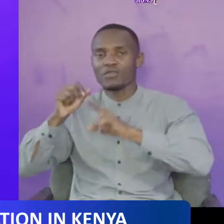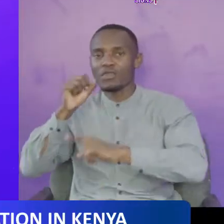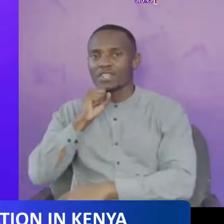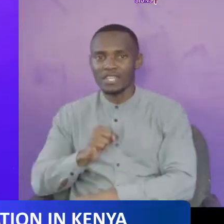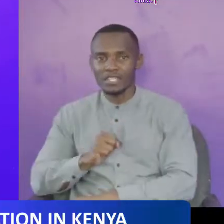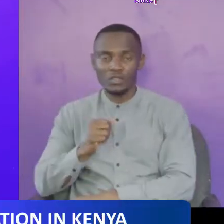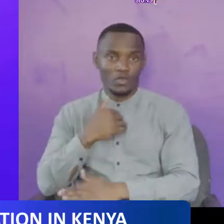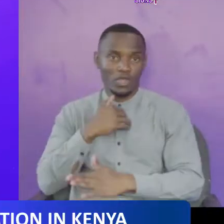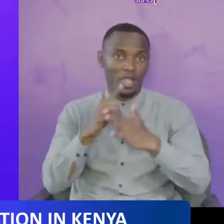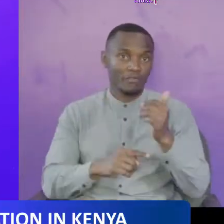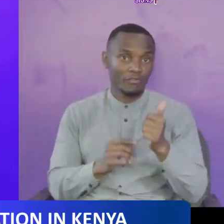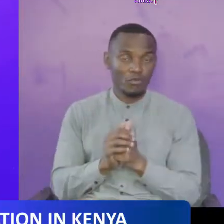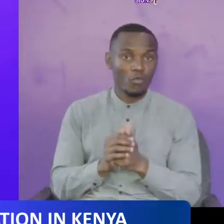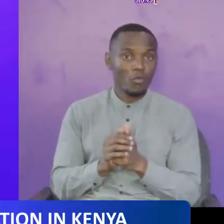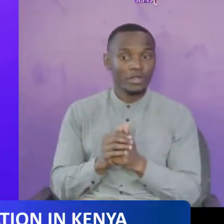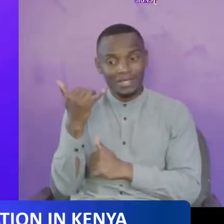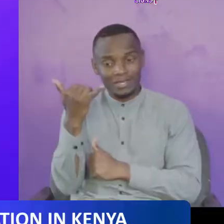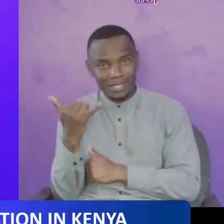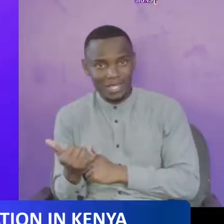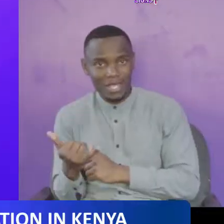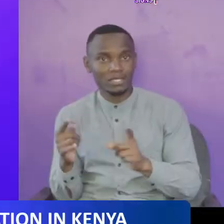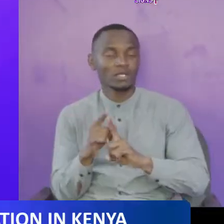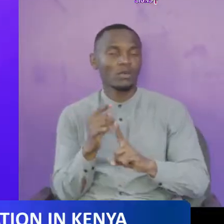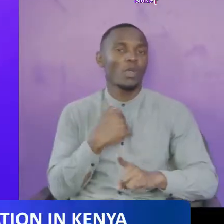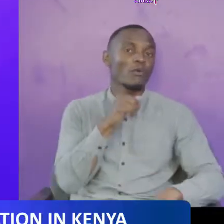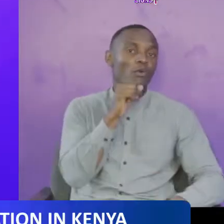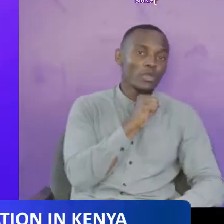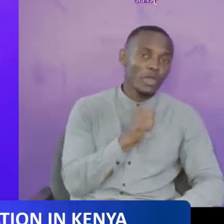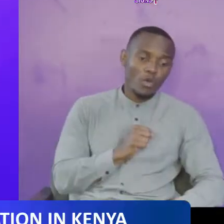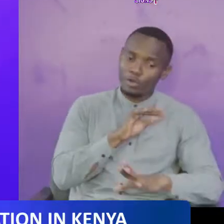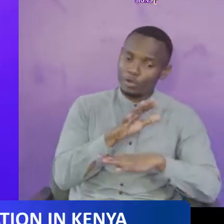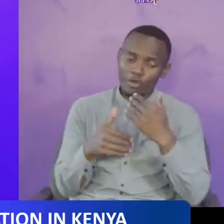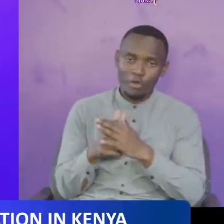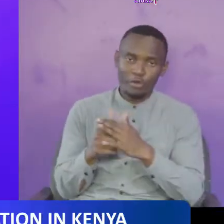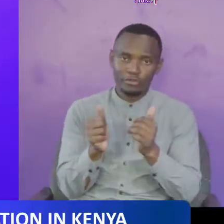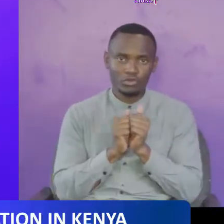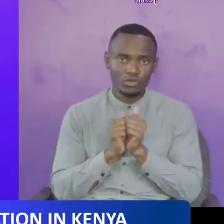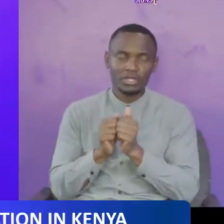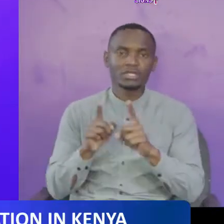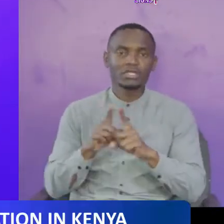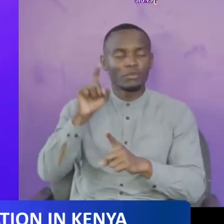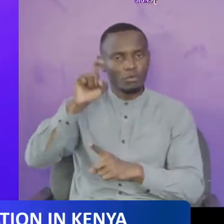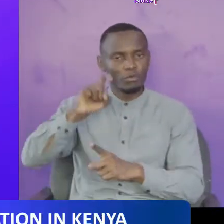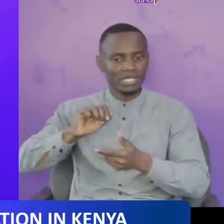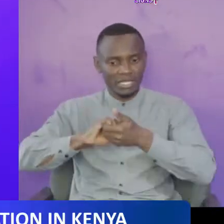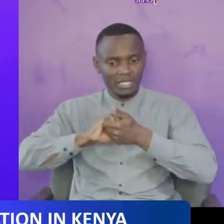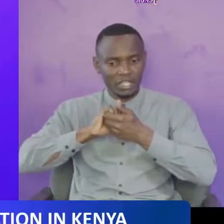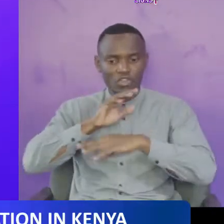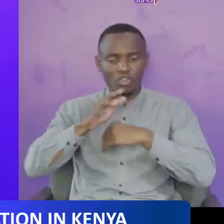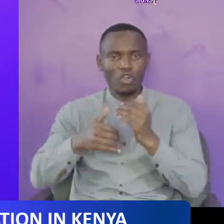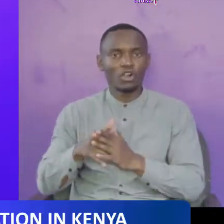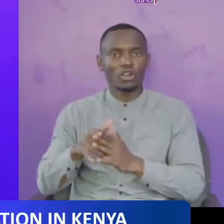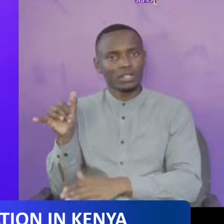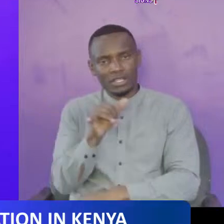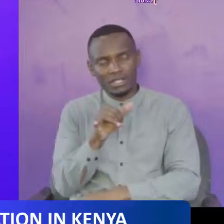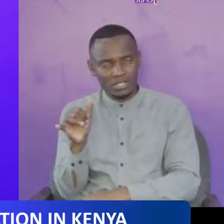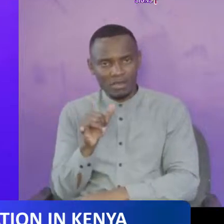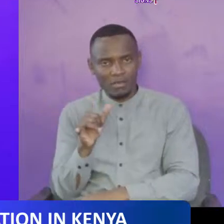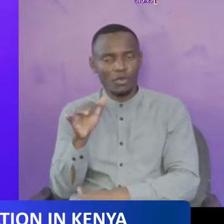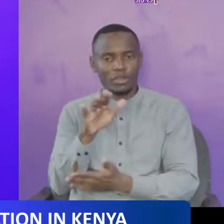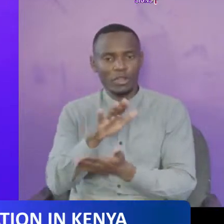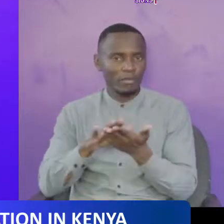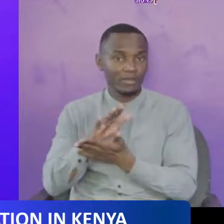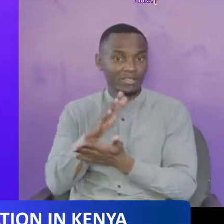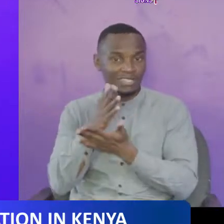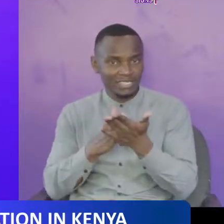coming back to school. And so you have to engage all of them in the similar platform. Some will be slower to catch up and catch